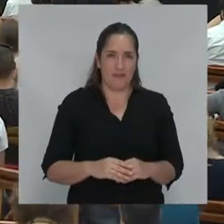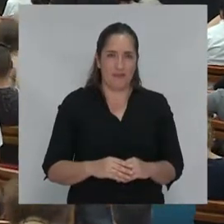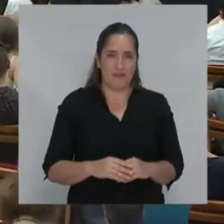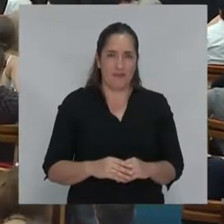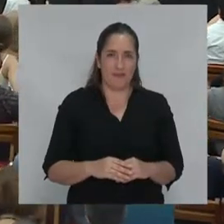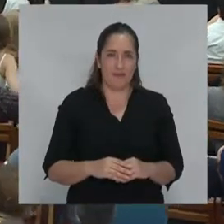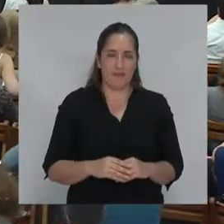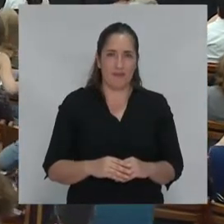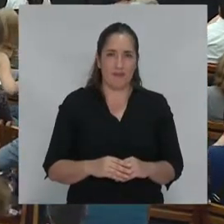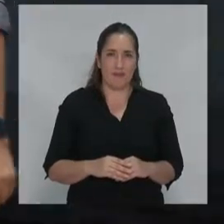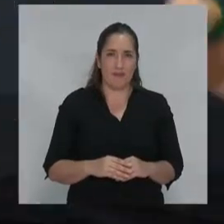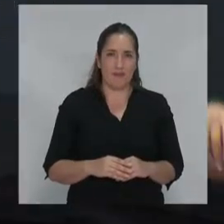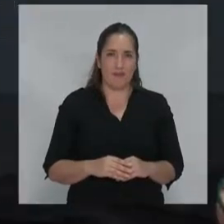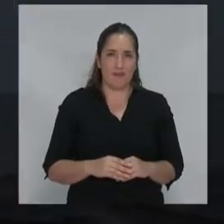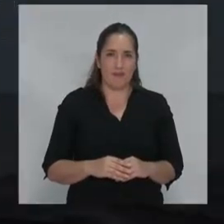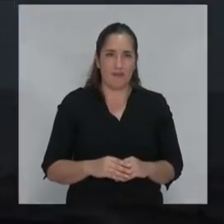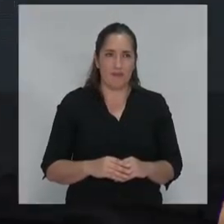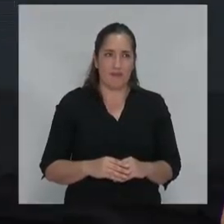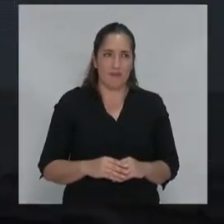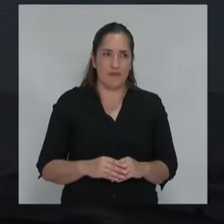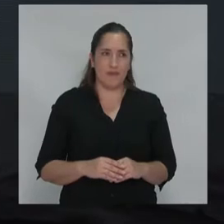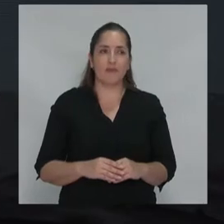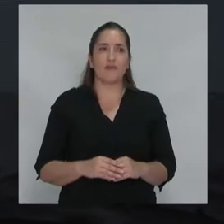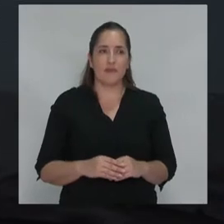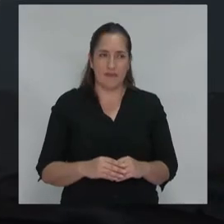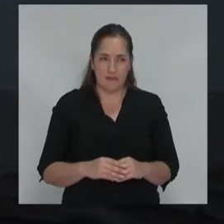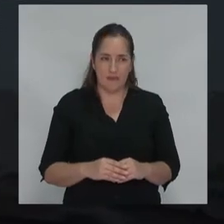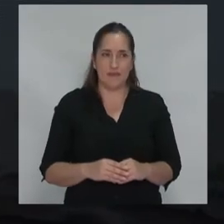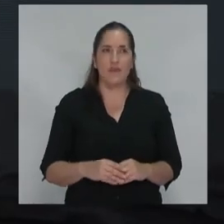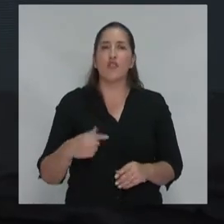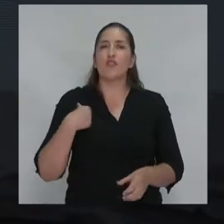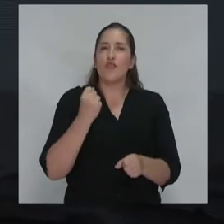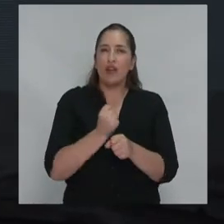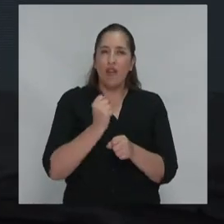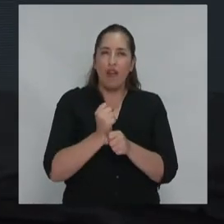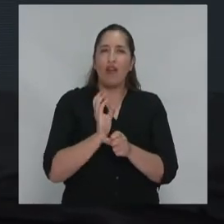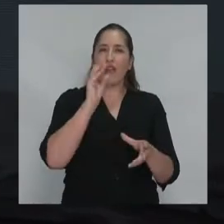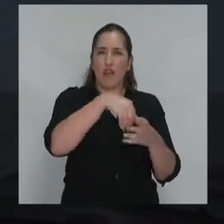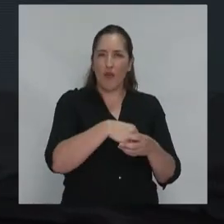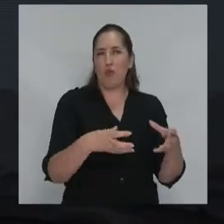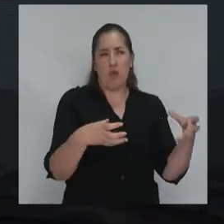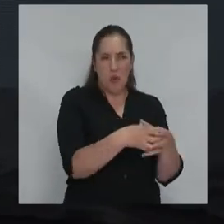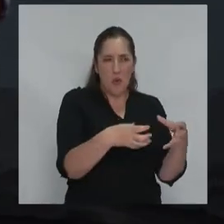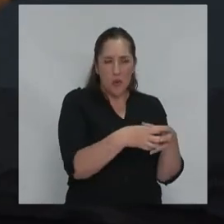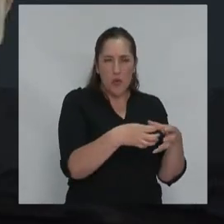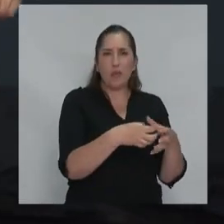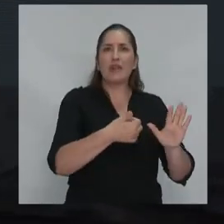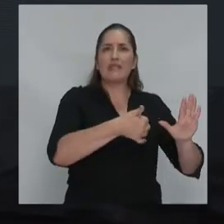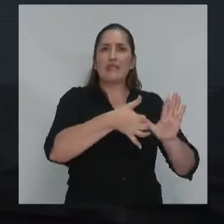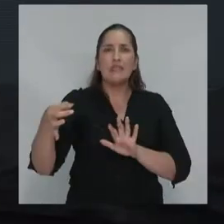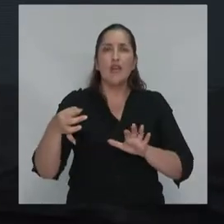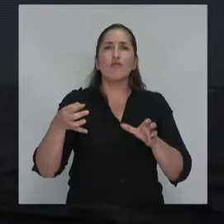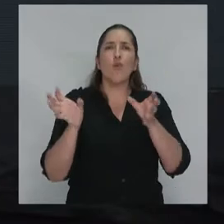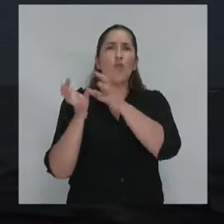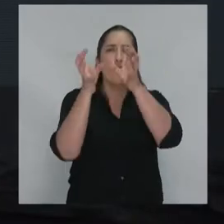So, yes, I work with Our Revolution. Our Revolution is 600 groups across the United States and some